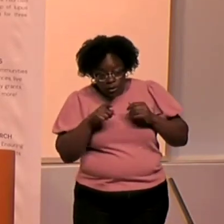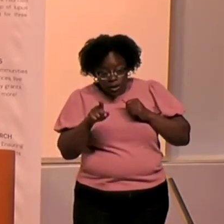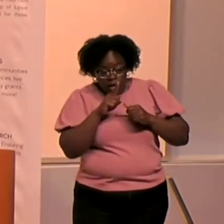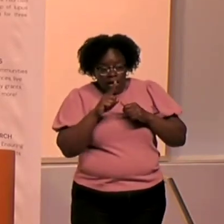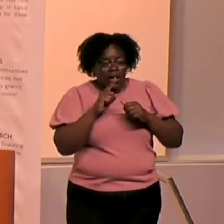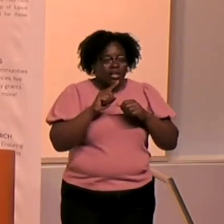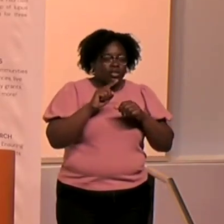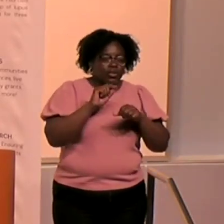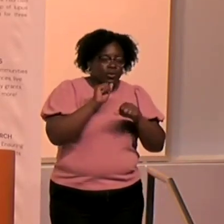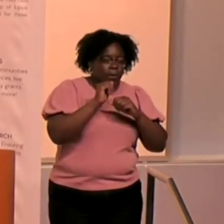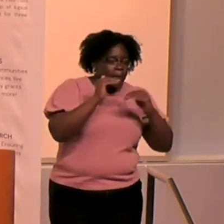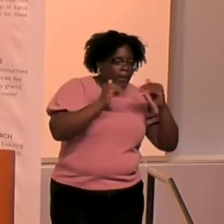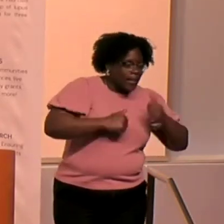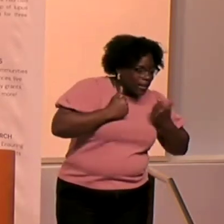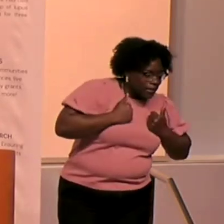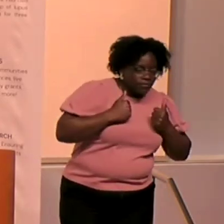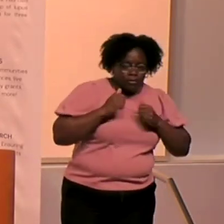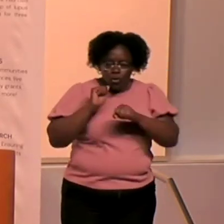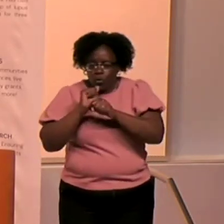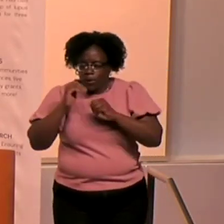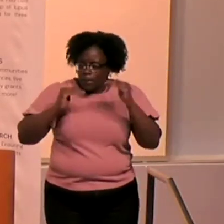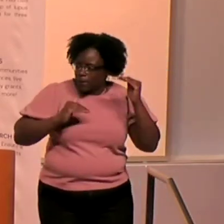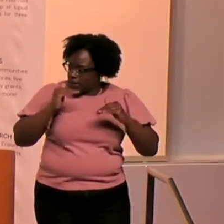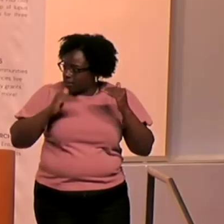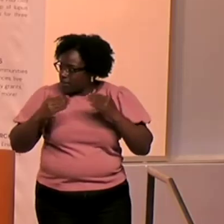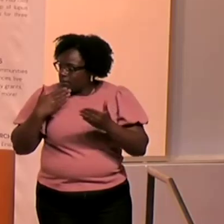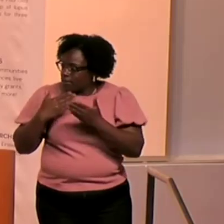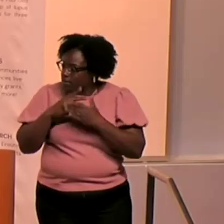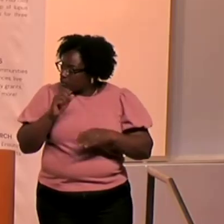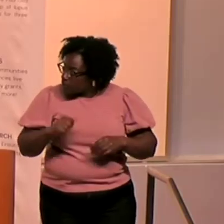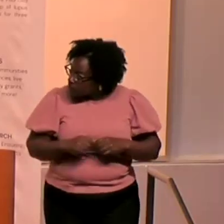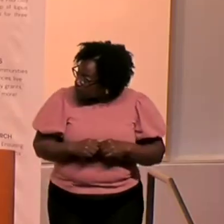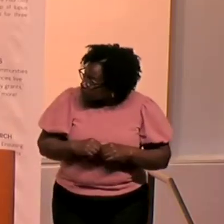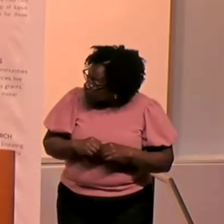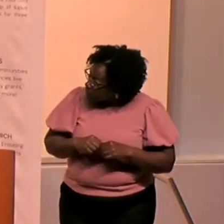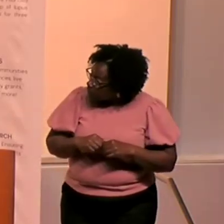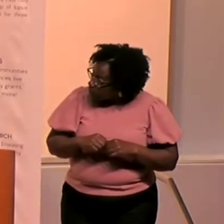very high-pressure job? That's a great question.